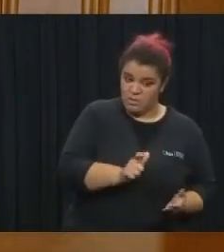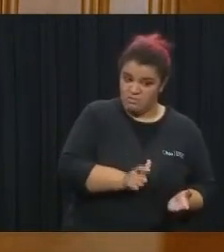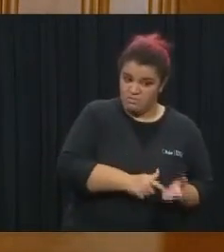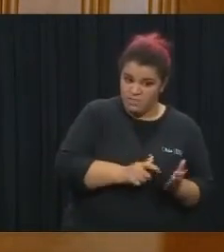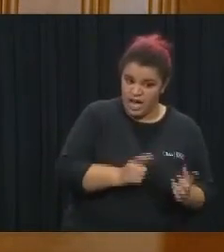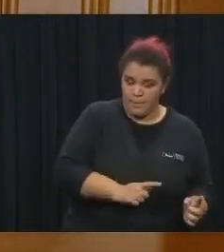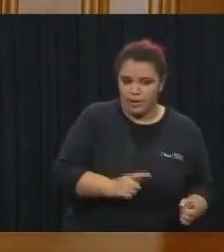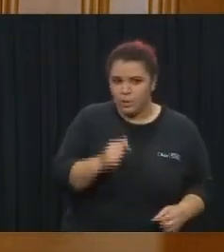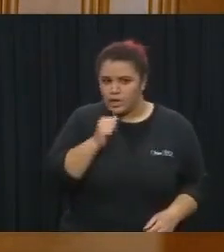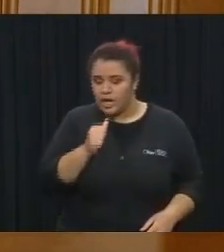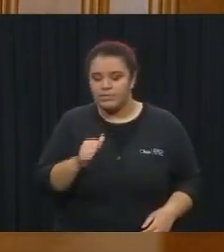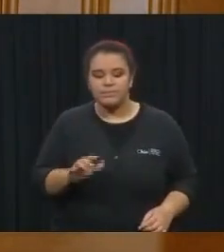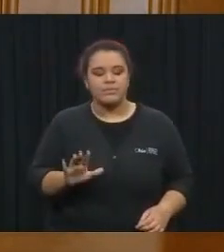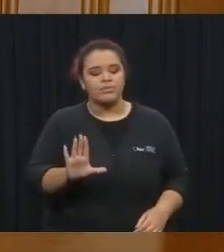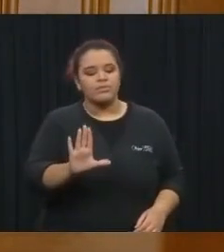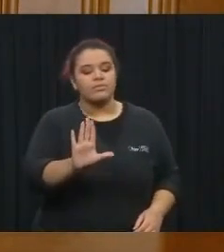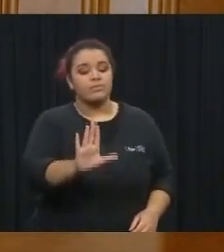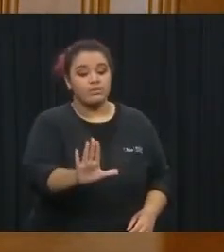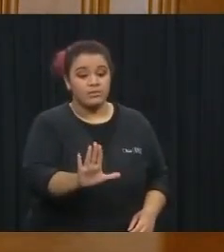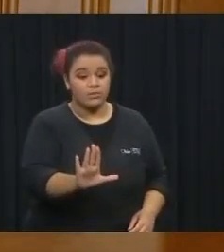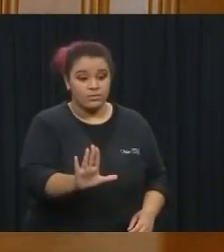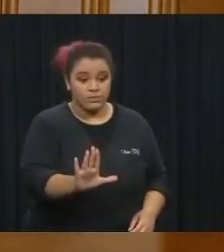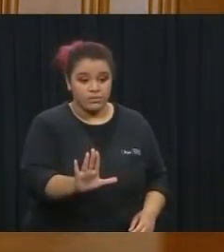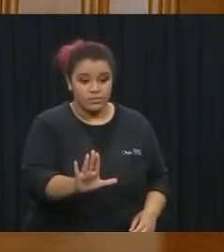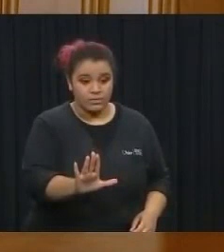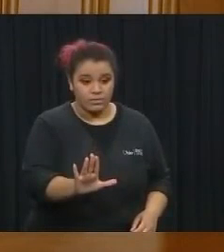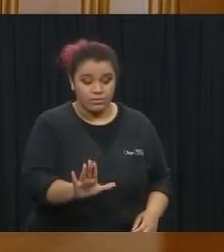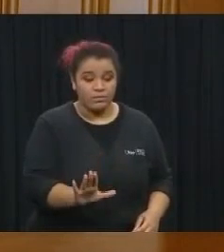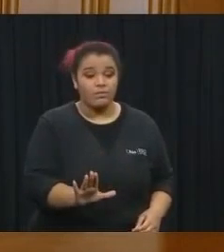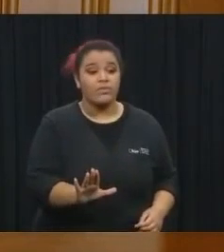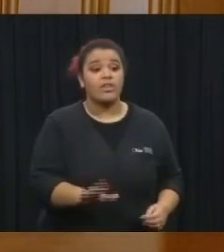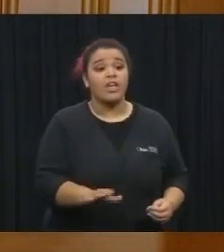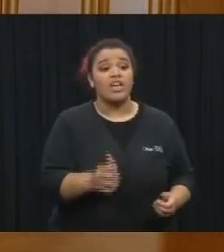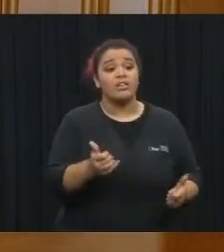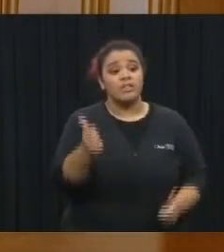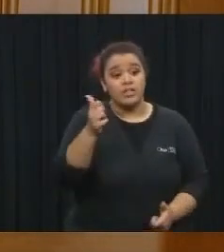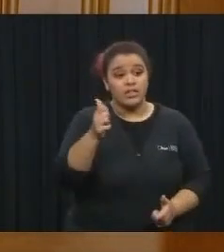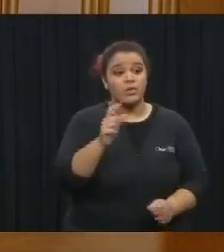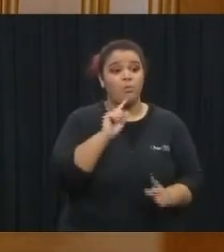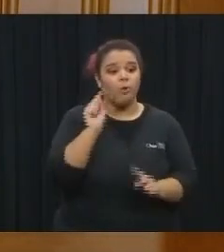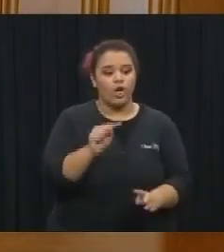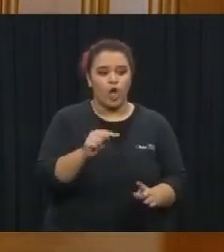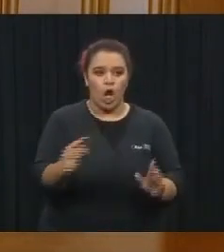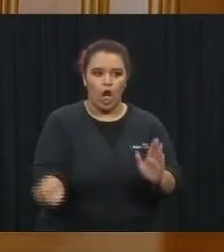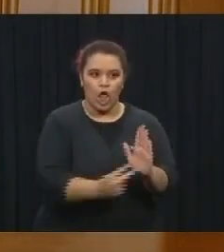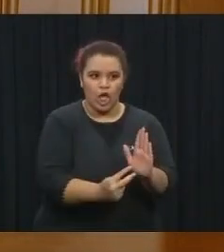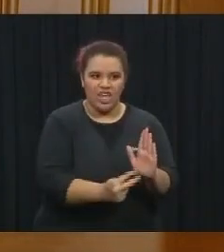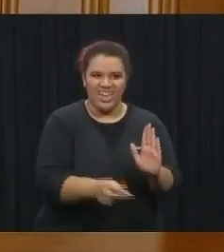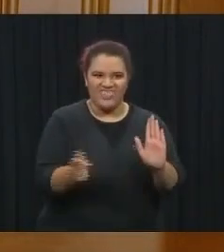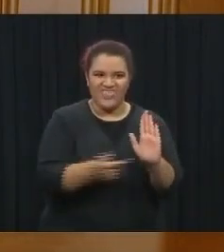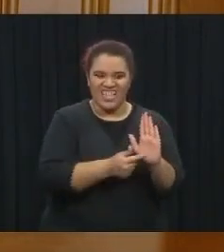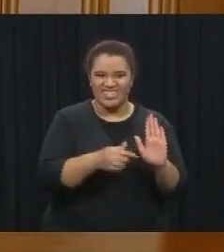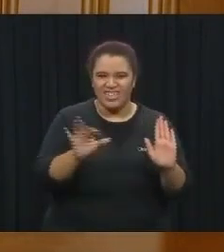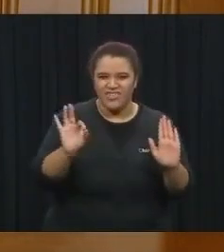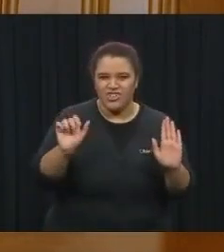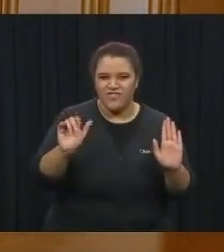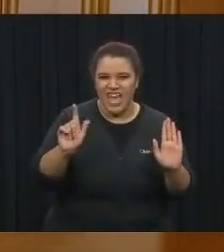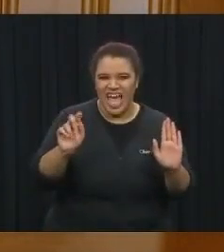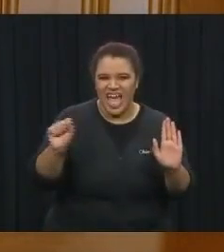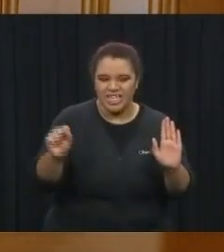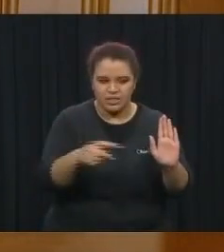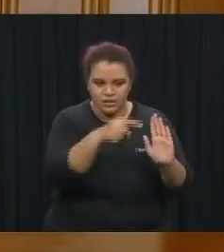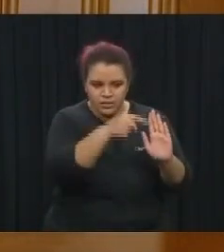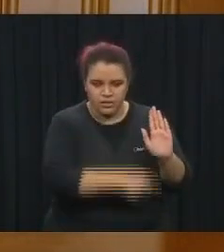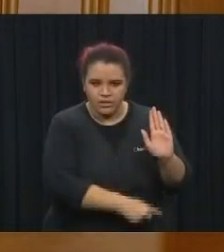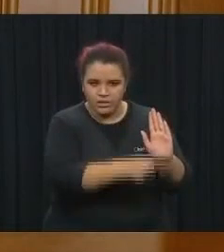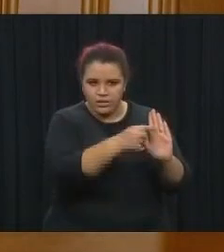Again, you have to go back and look at the fact. Everything is fact specific, and you have to look at the facts for any.